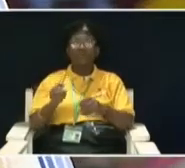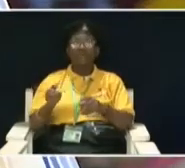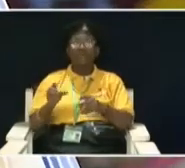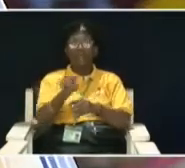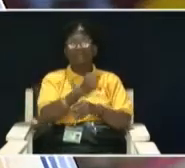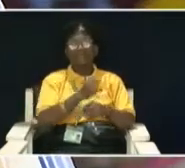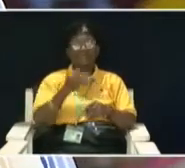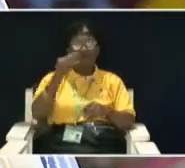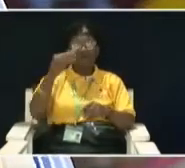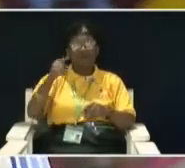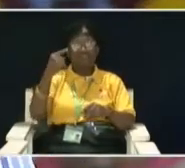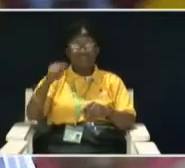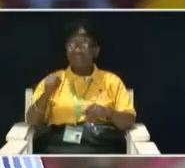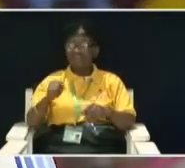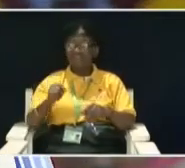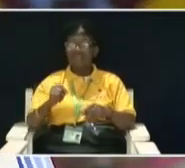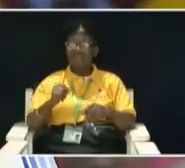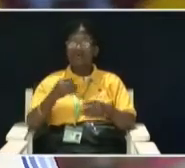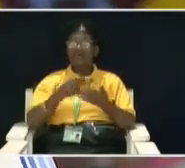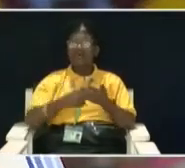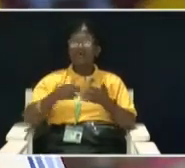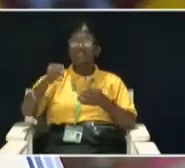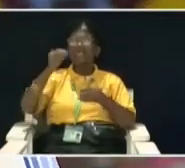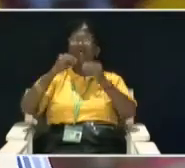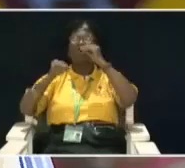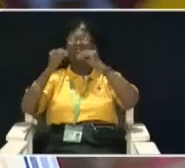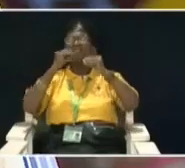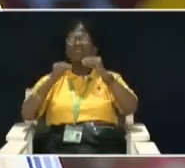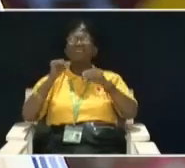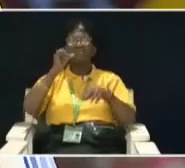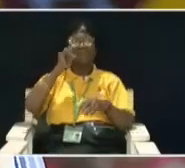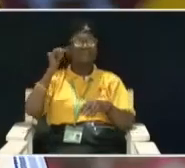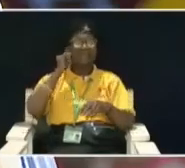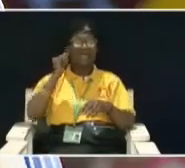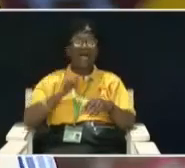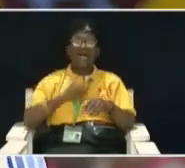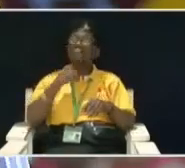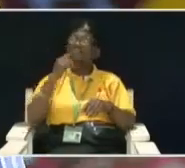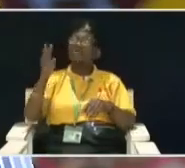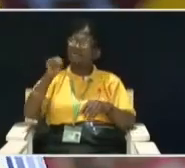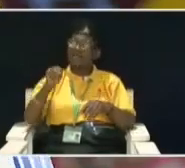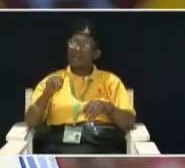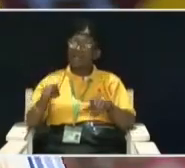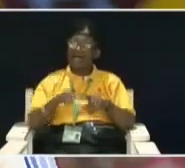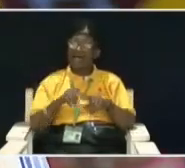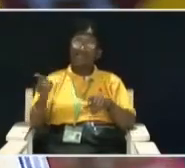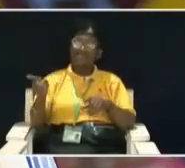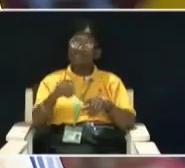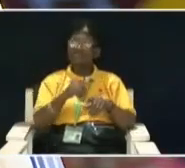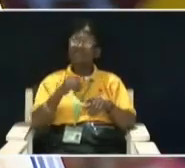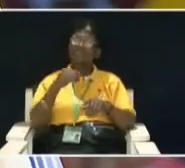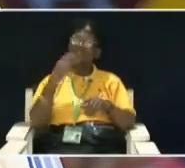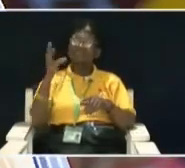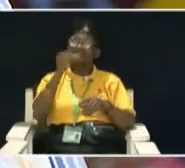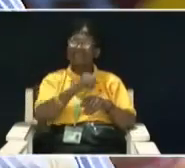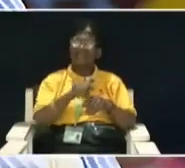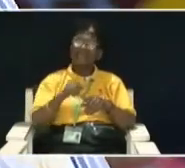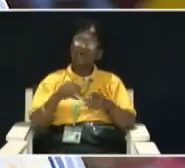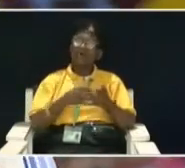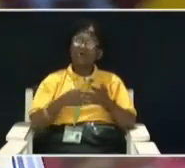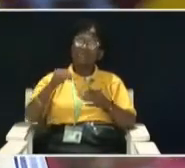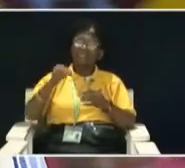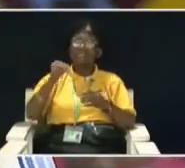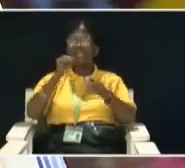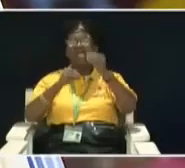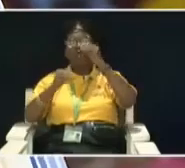told them, as you take this Holy Communion, everything that is in you that should not be there will